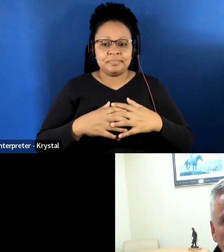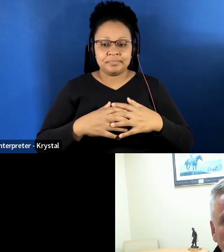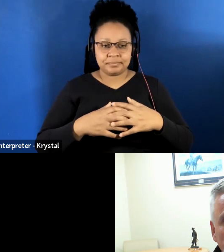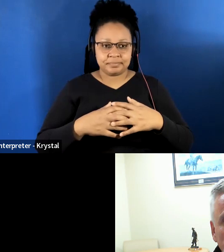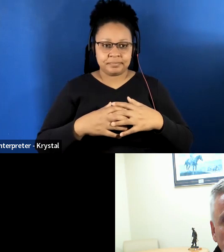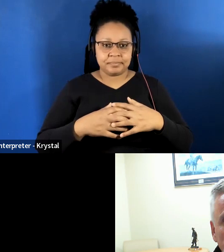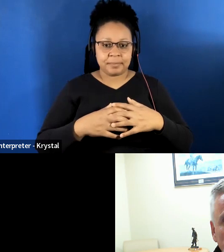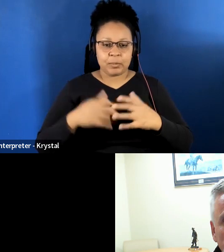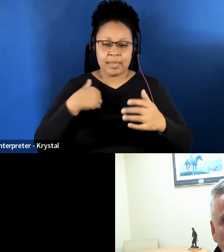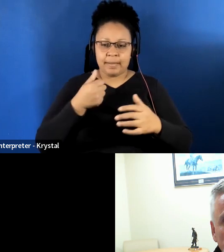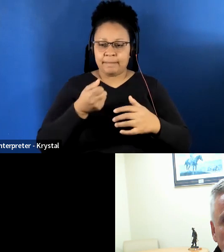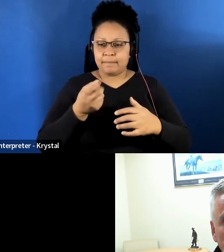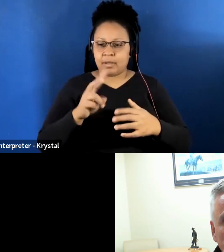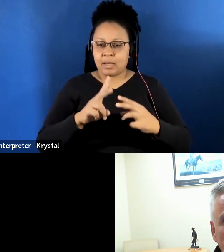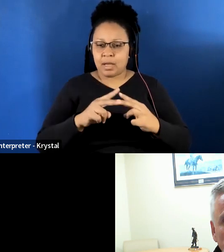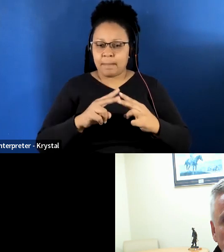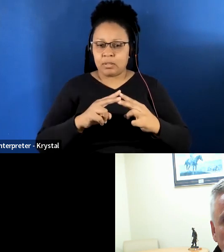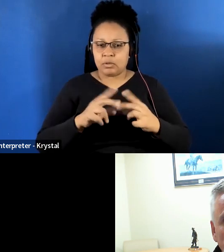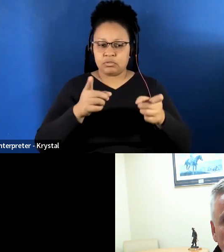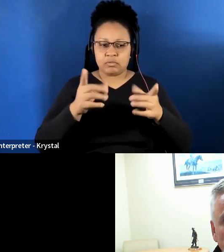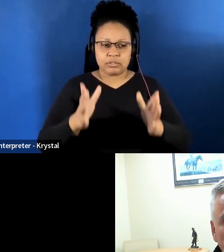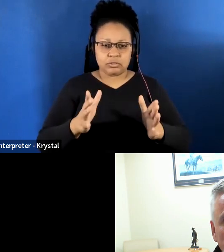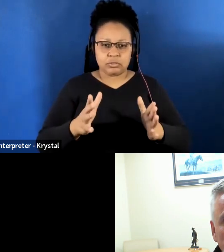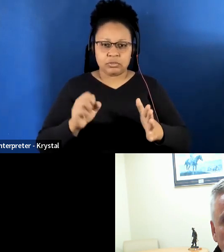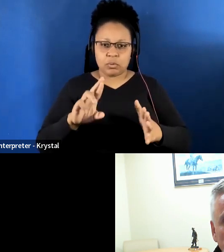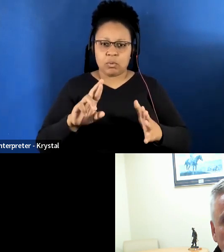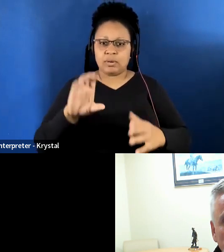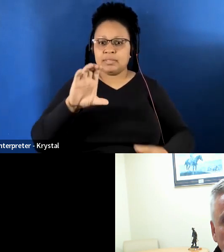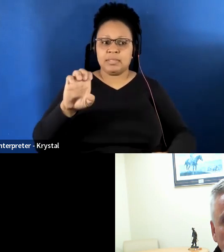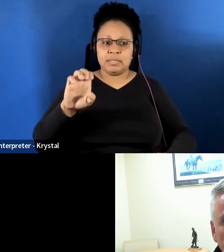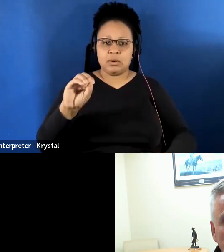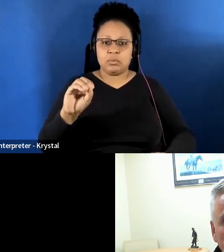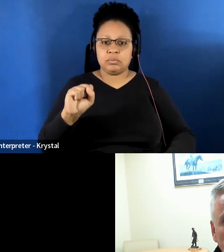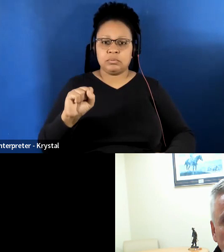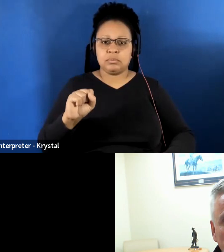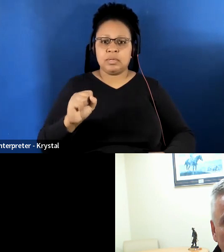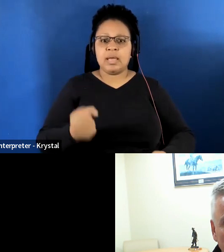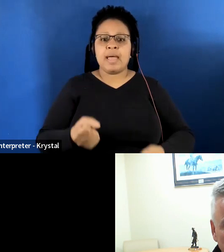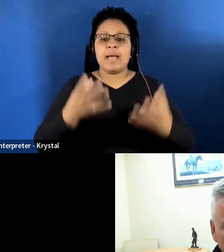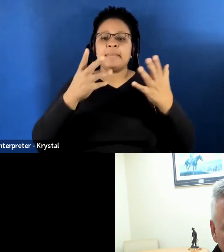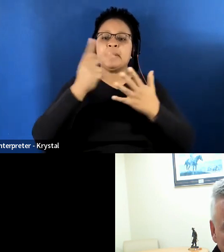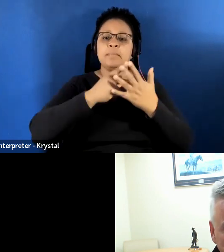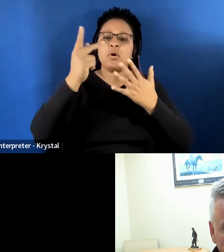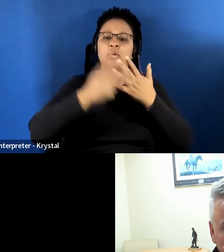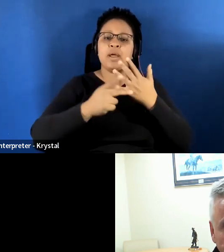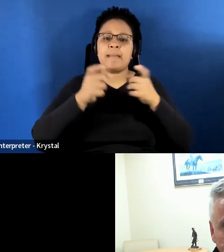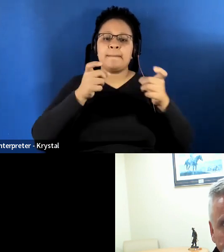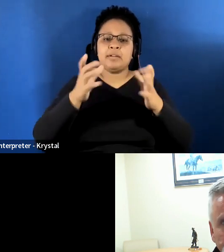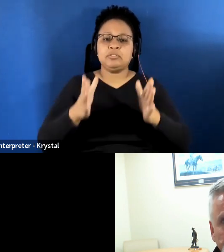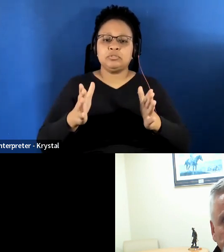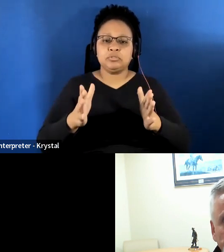Okay, so we have a couple of directors or CEOs. What about program